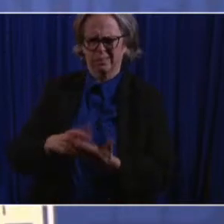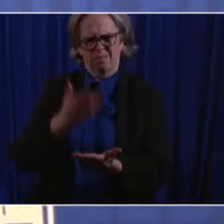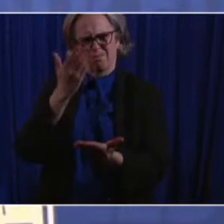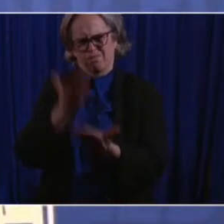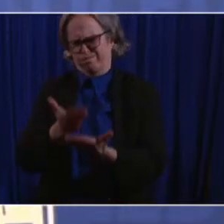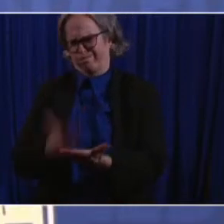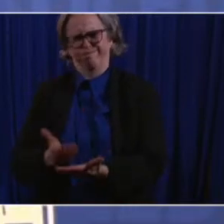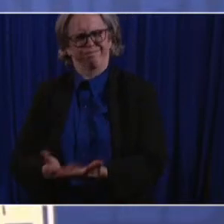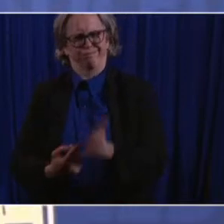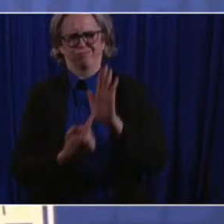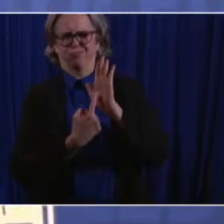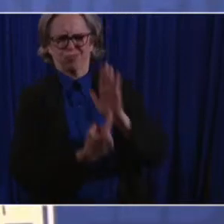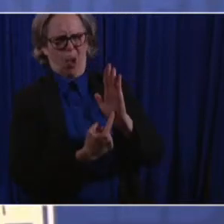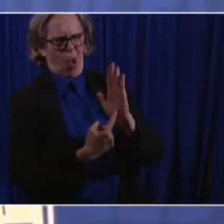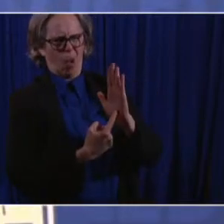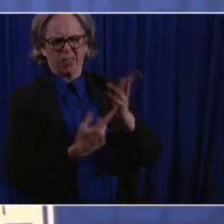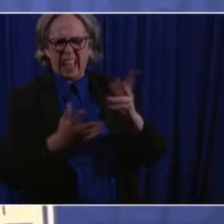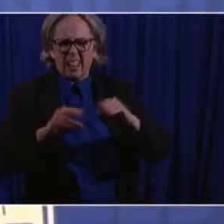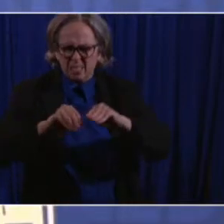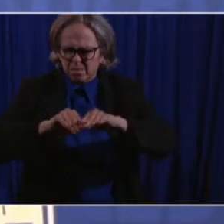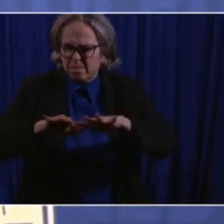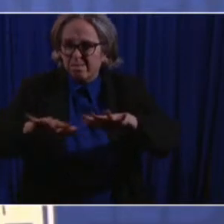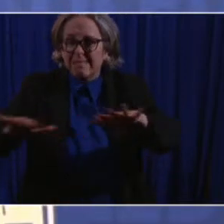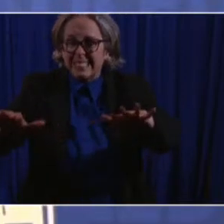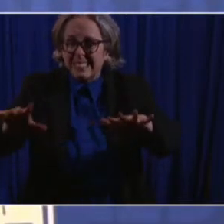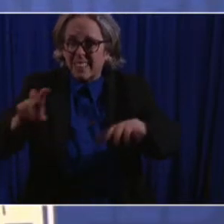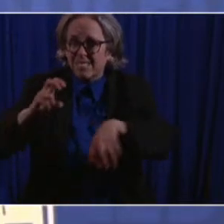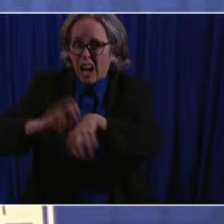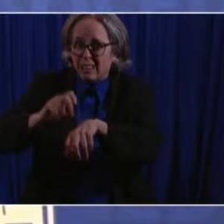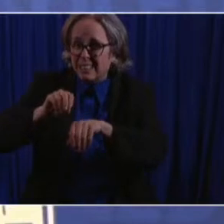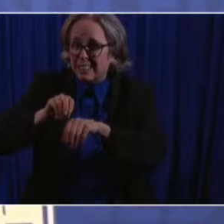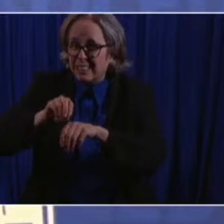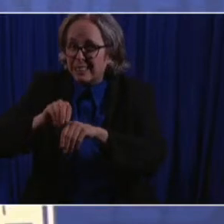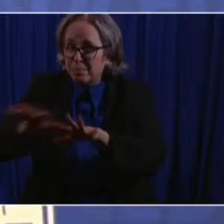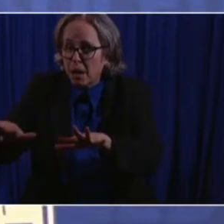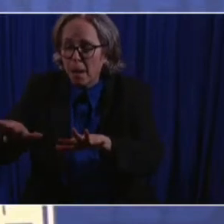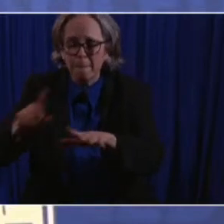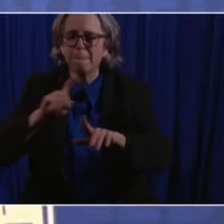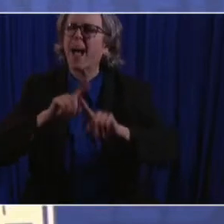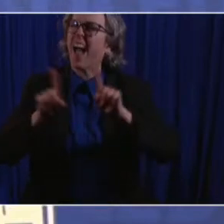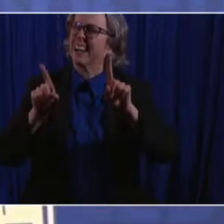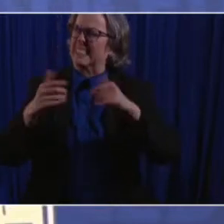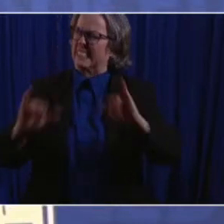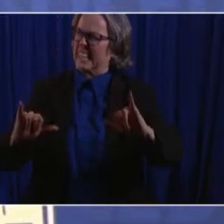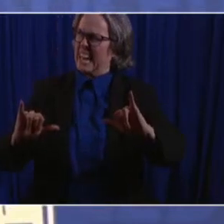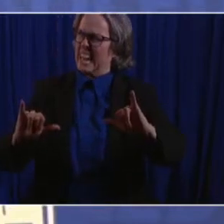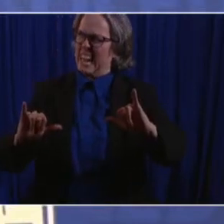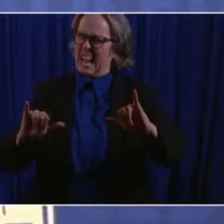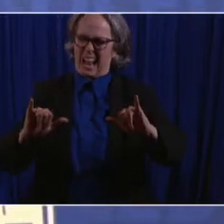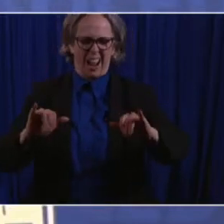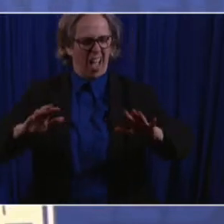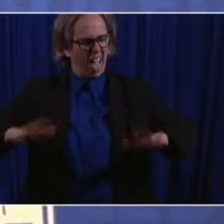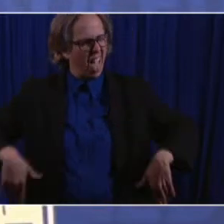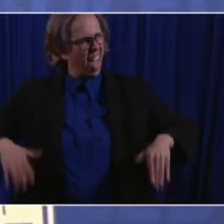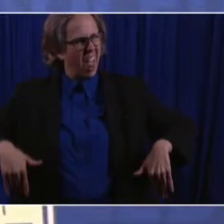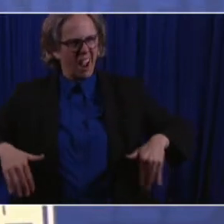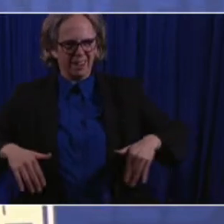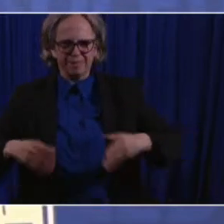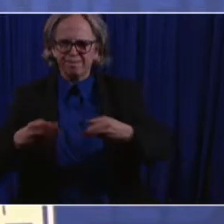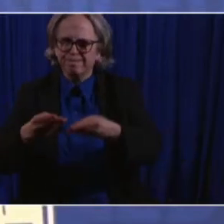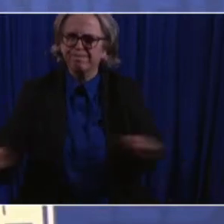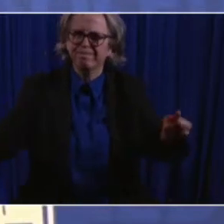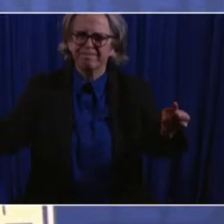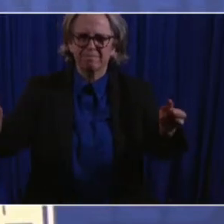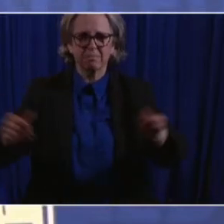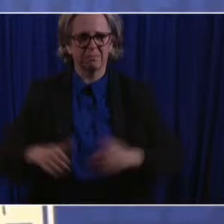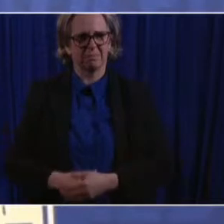today, much work still needs to be done. Most Americans have still not been vaccinated.